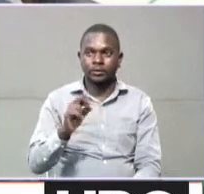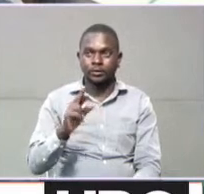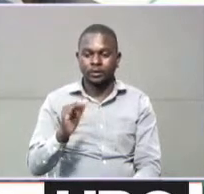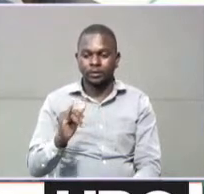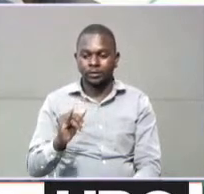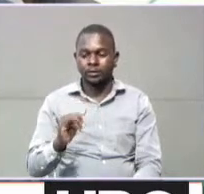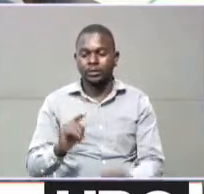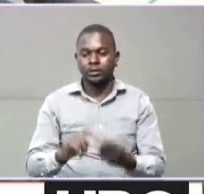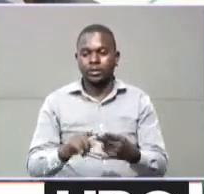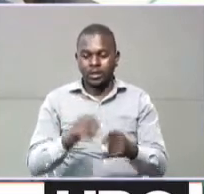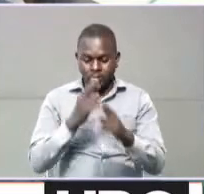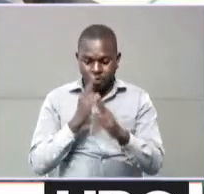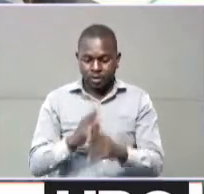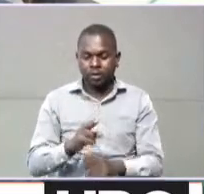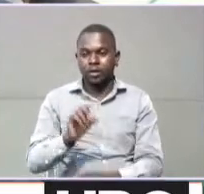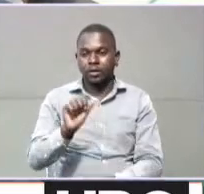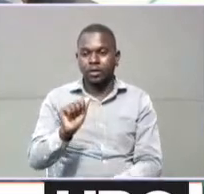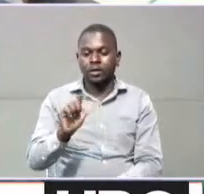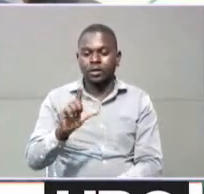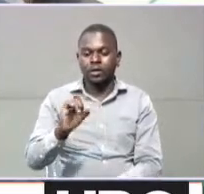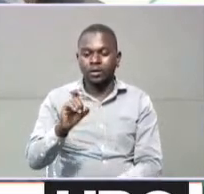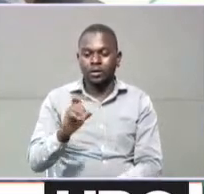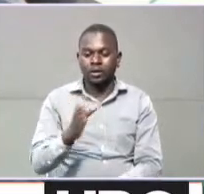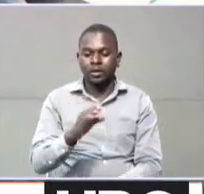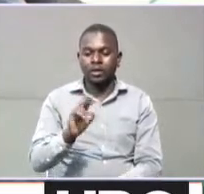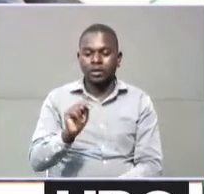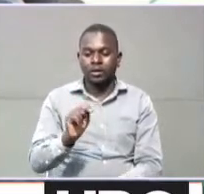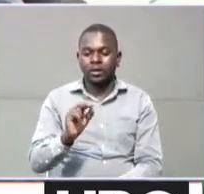honorable alex neon